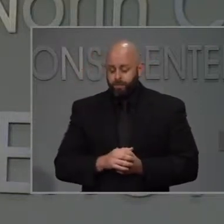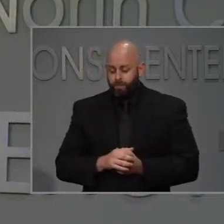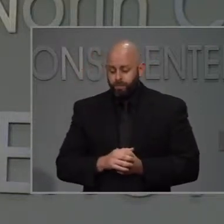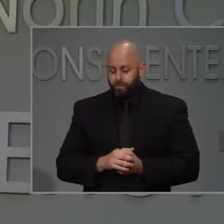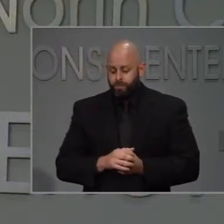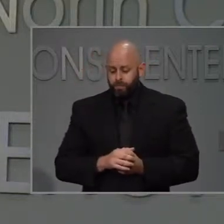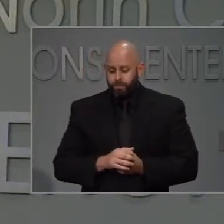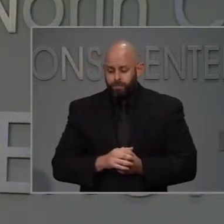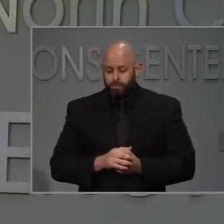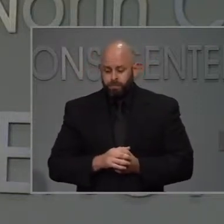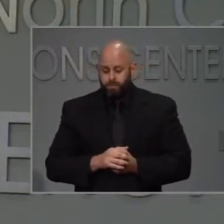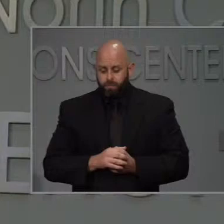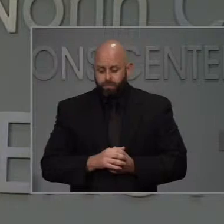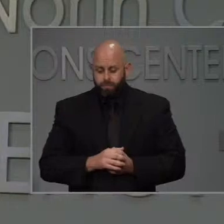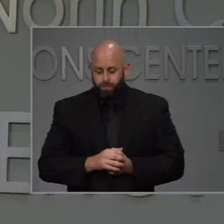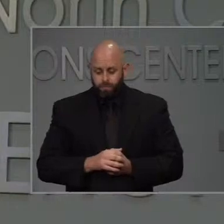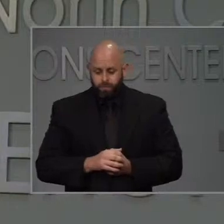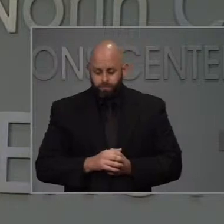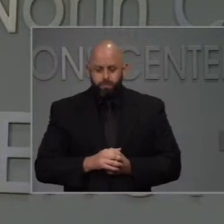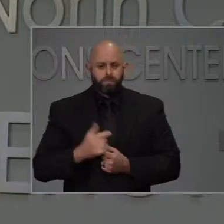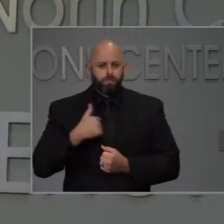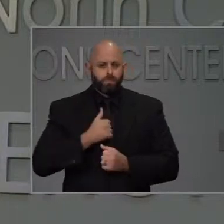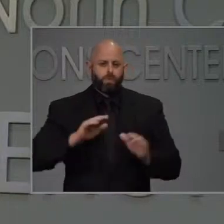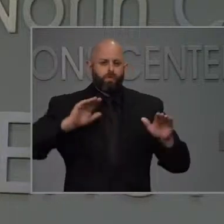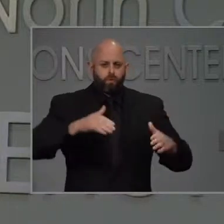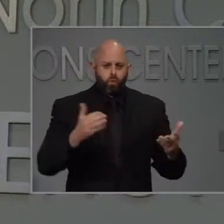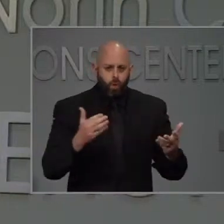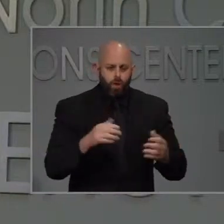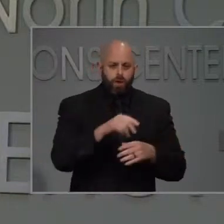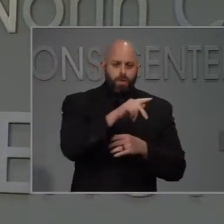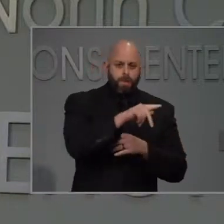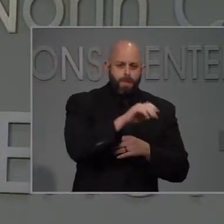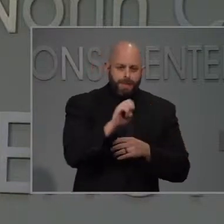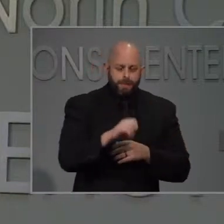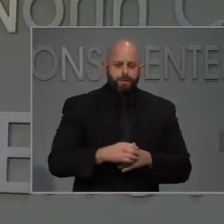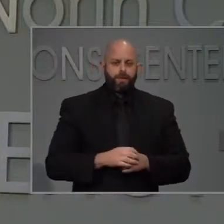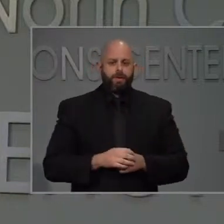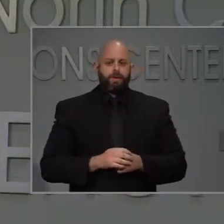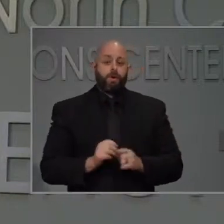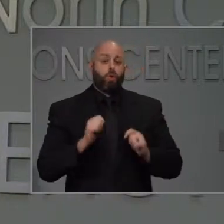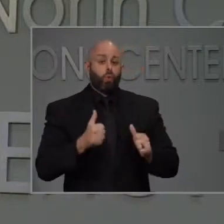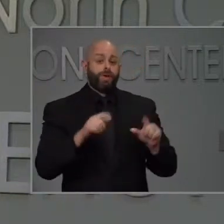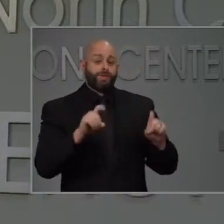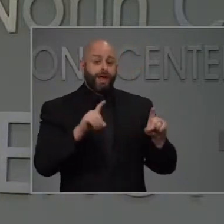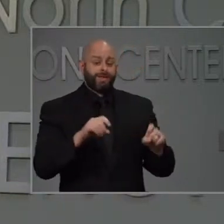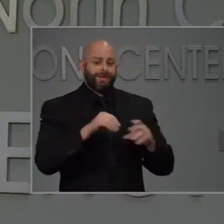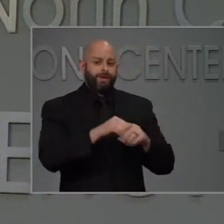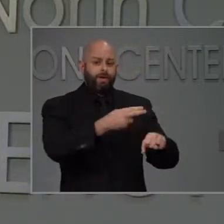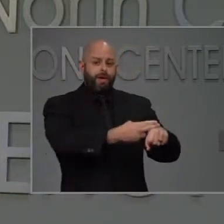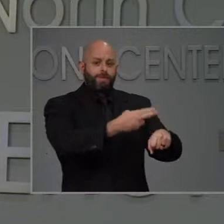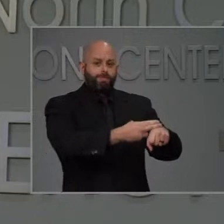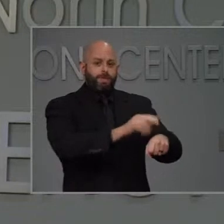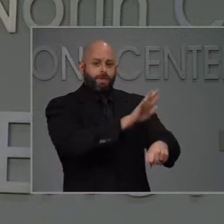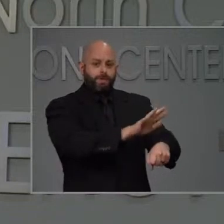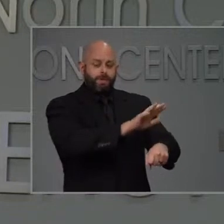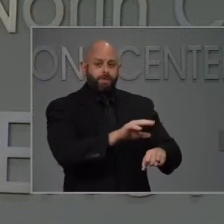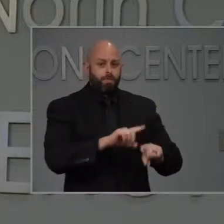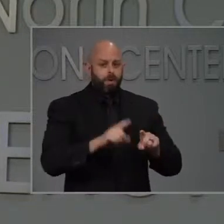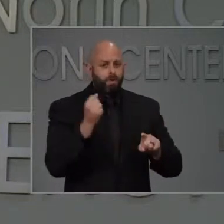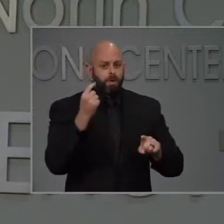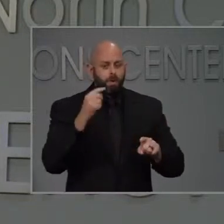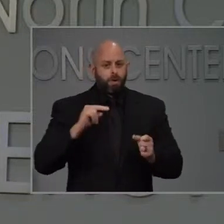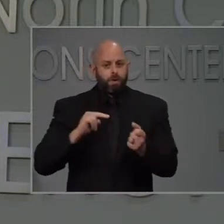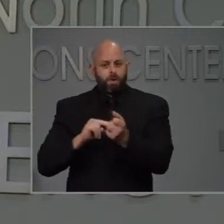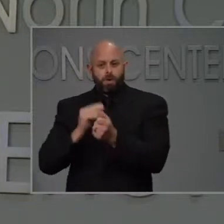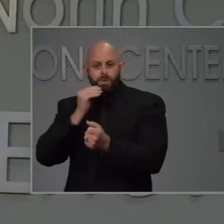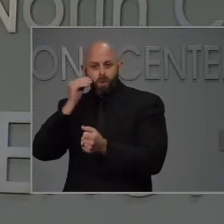on PPE and quick testing abilities for hospitals, but we've spoken with some local nursing homes who say there's a lack of resources and the